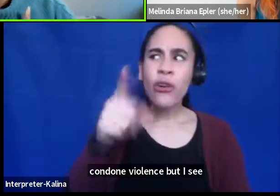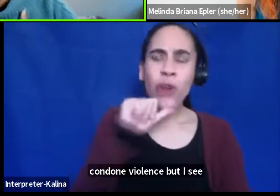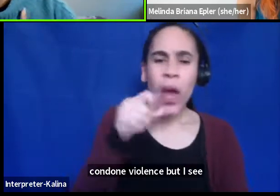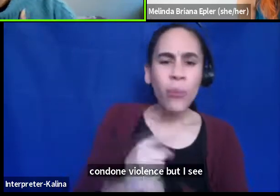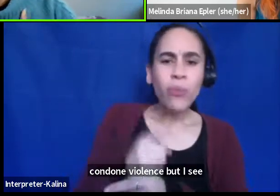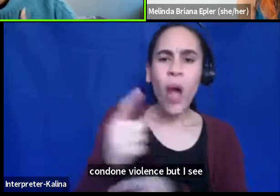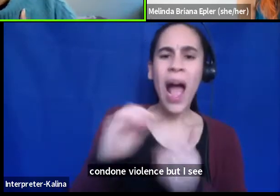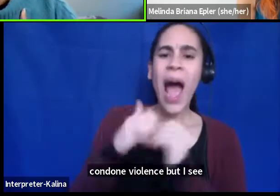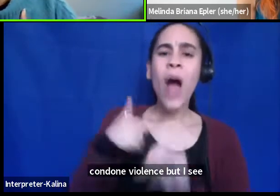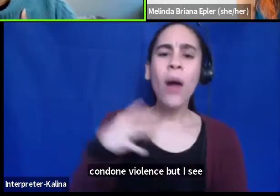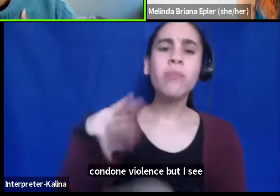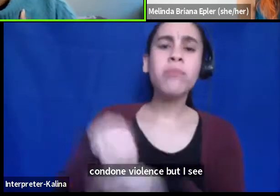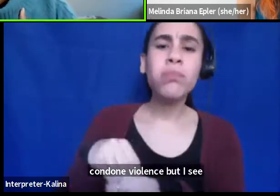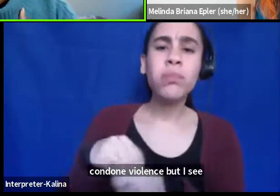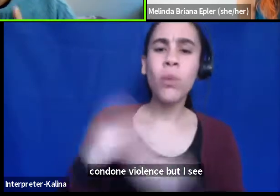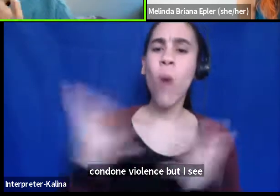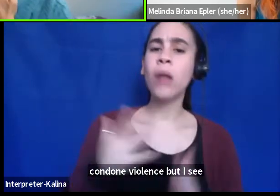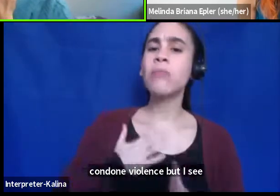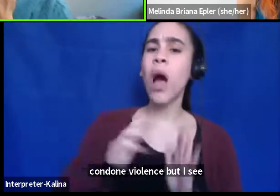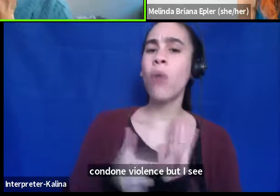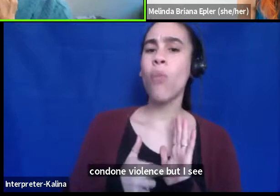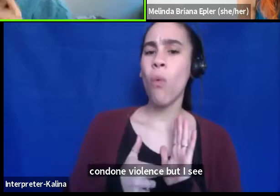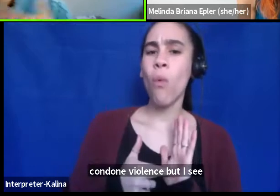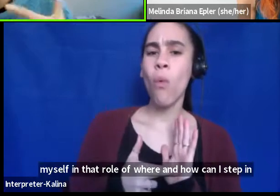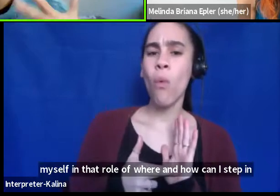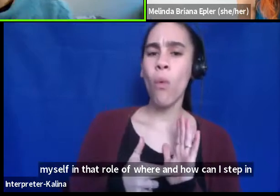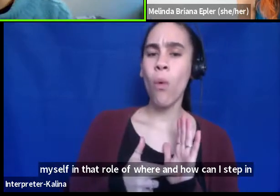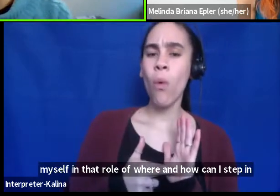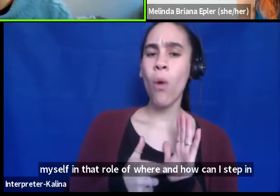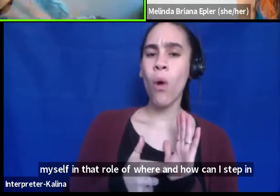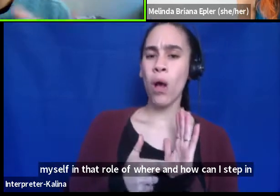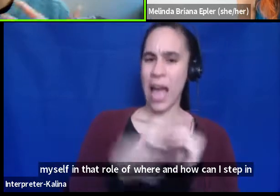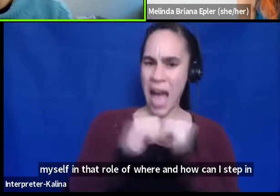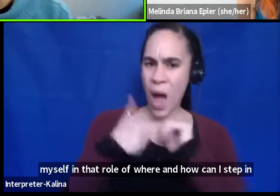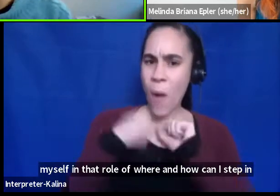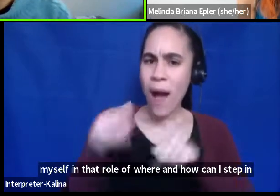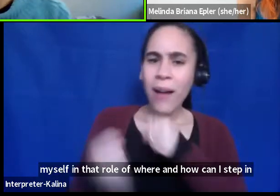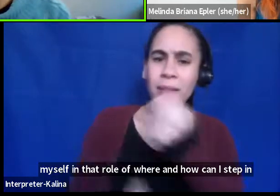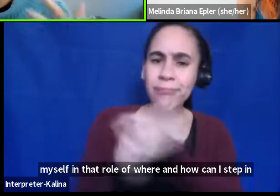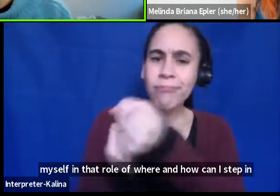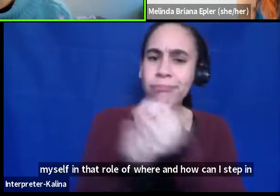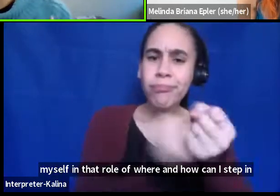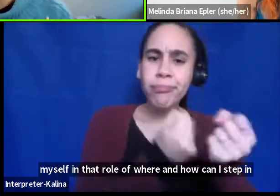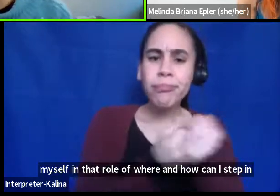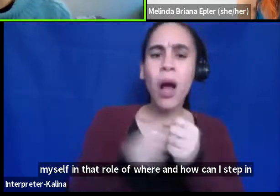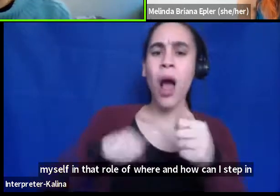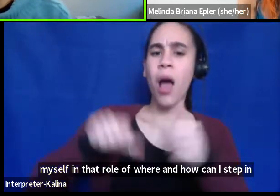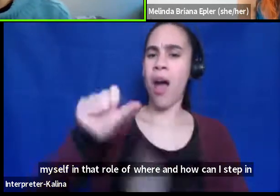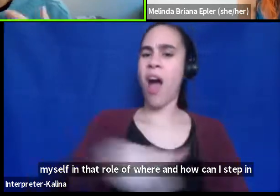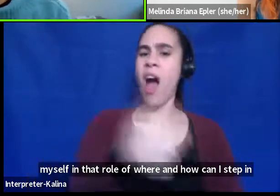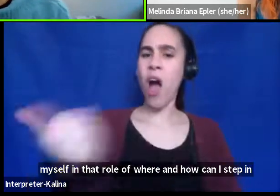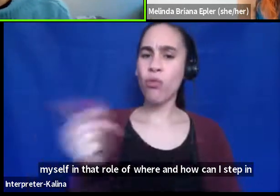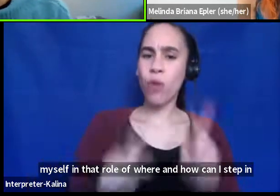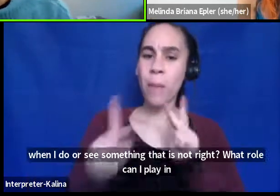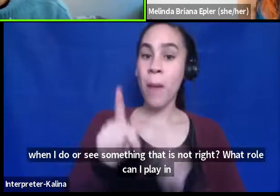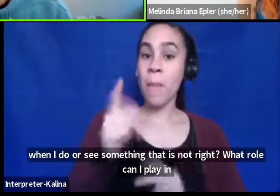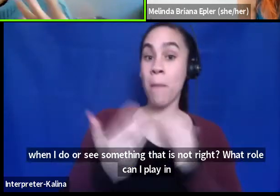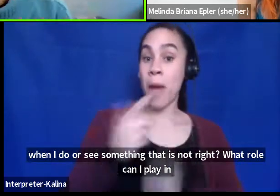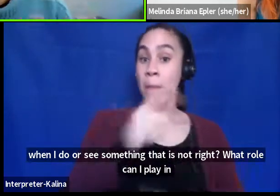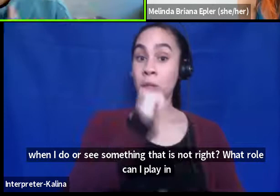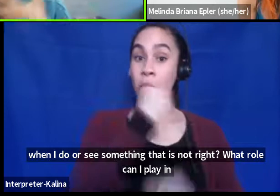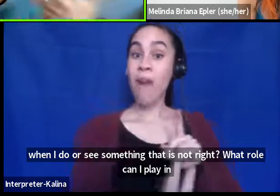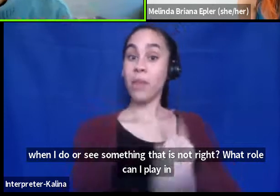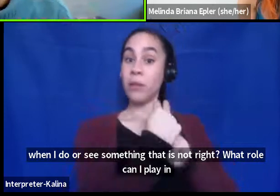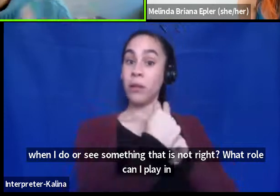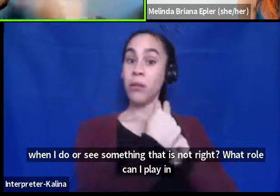like, what role can I play in supporting other people who might not either have the perception of agency